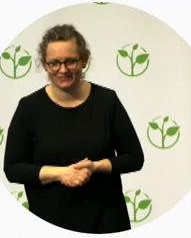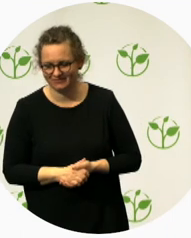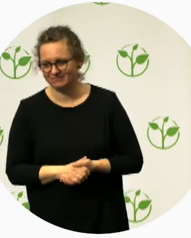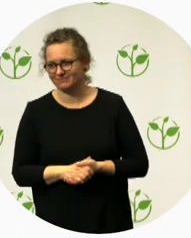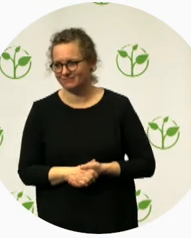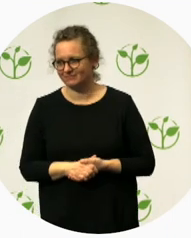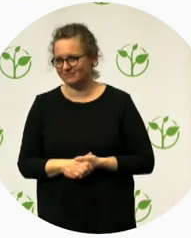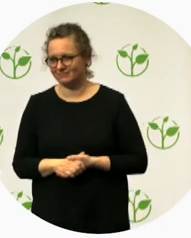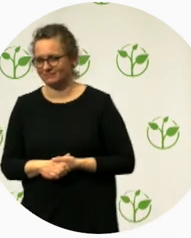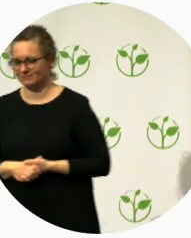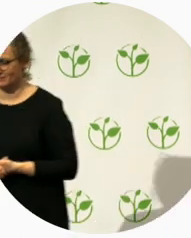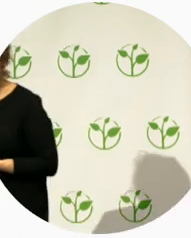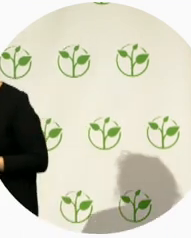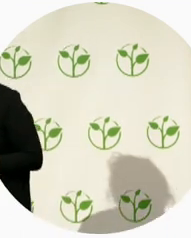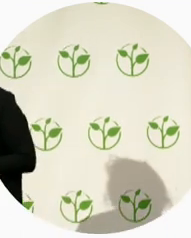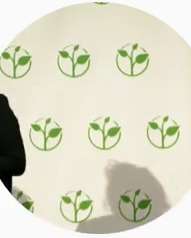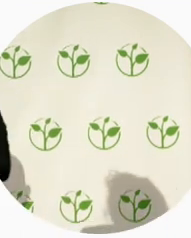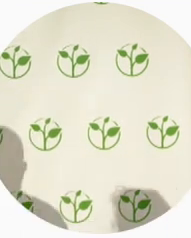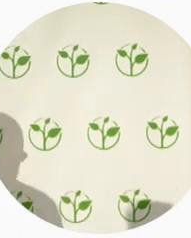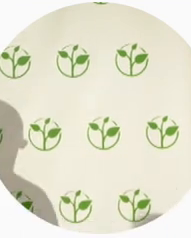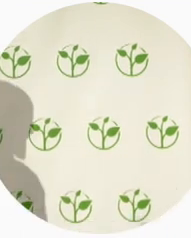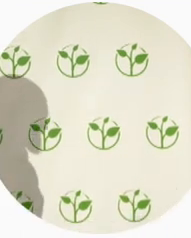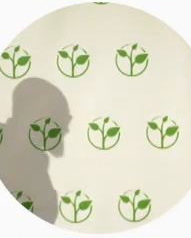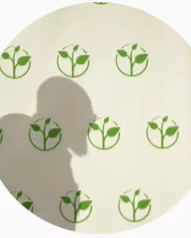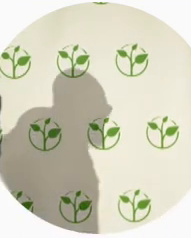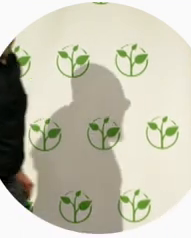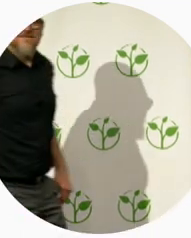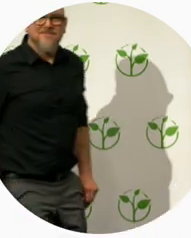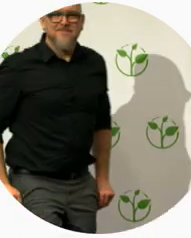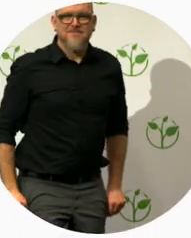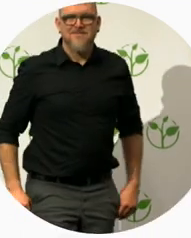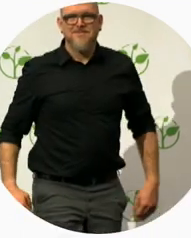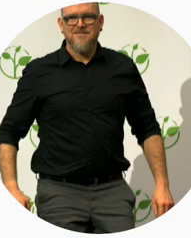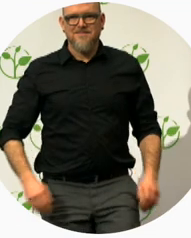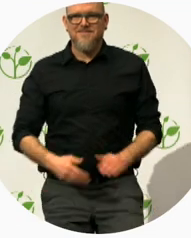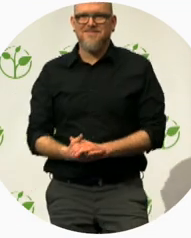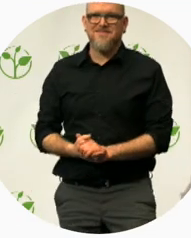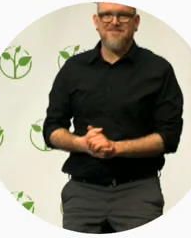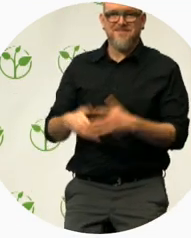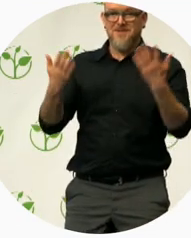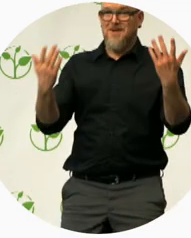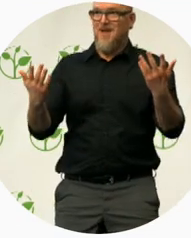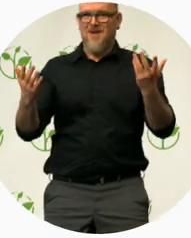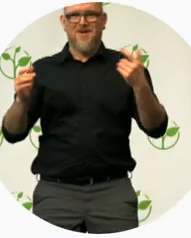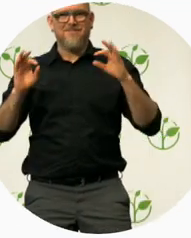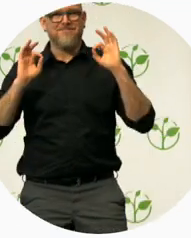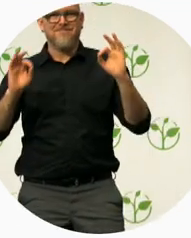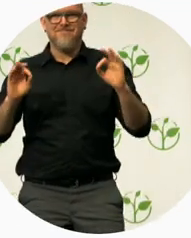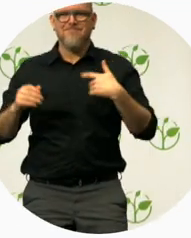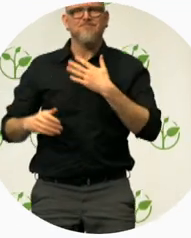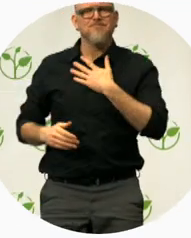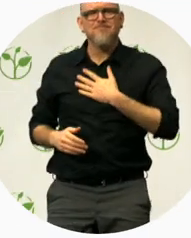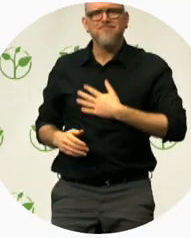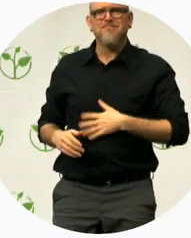Thank you, David. We are already coming to the end of the session. So, Christopher, would you like to comment and also give us some fine